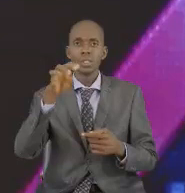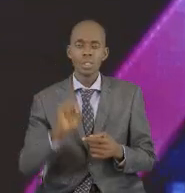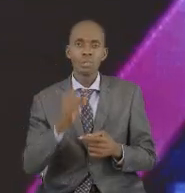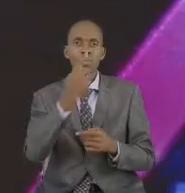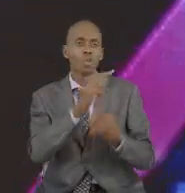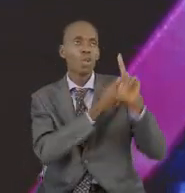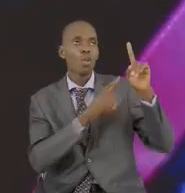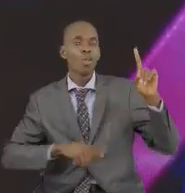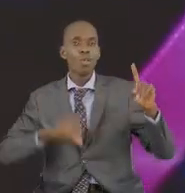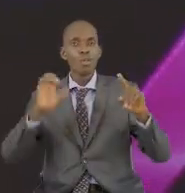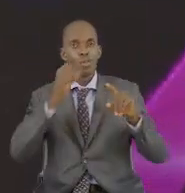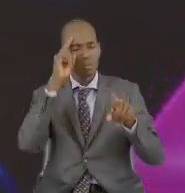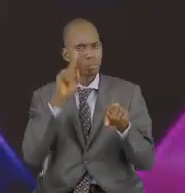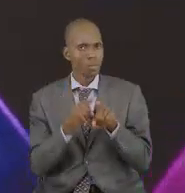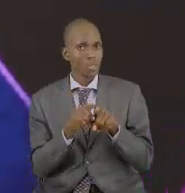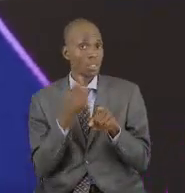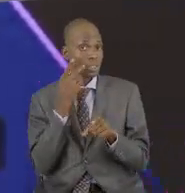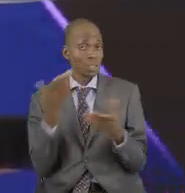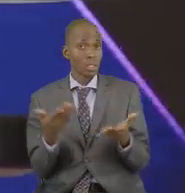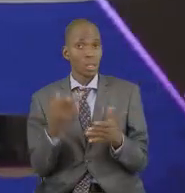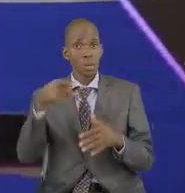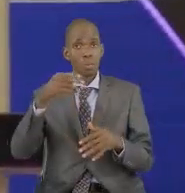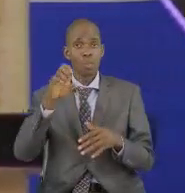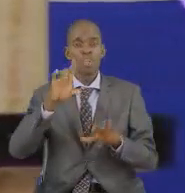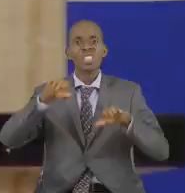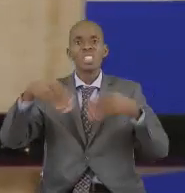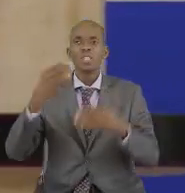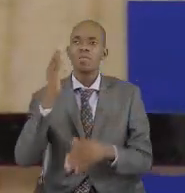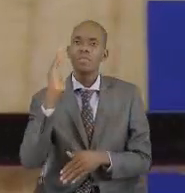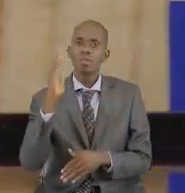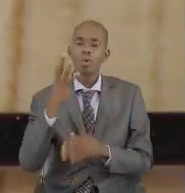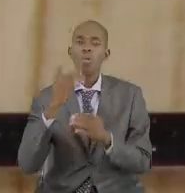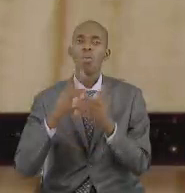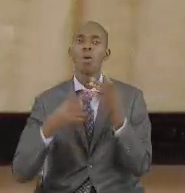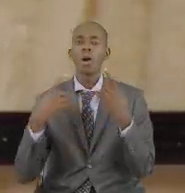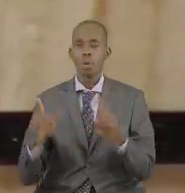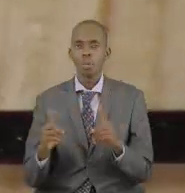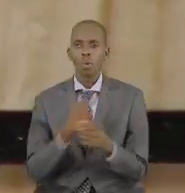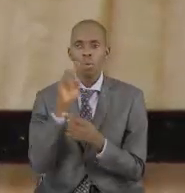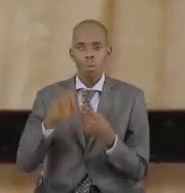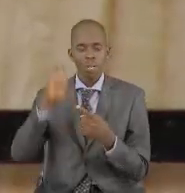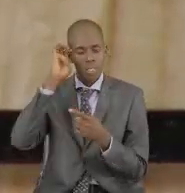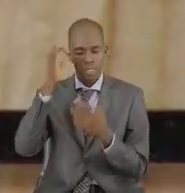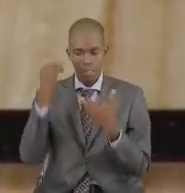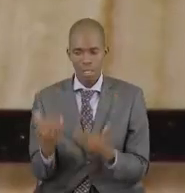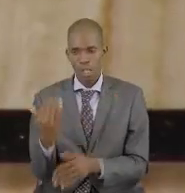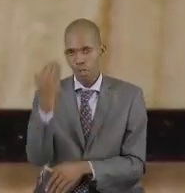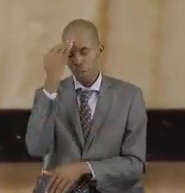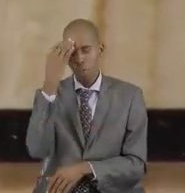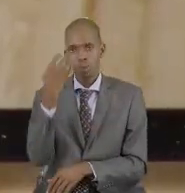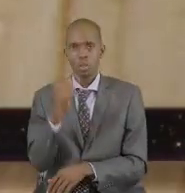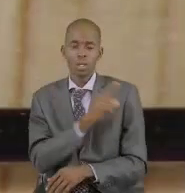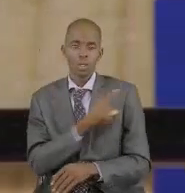The testimony, he was giving testimony of what happened when he knew the Lord. After he knew the Lord,